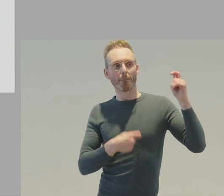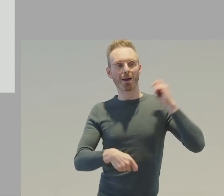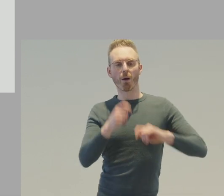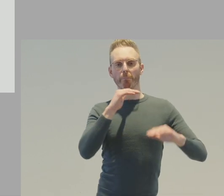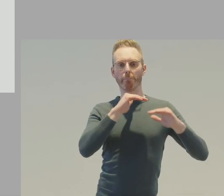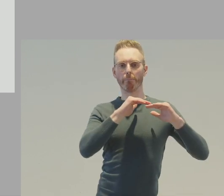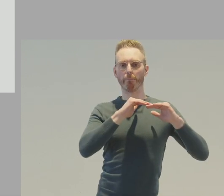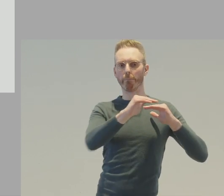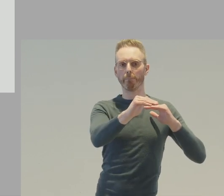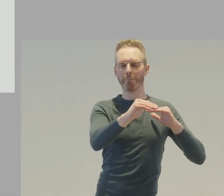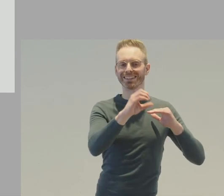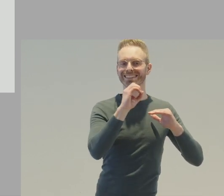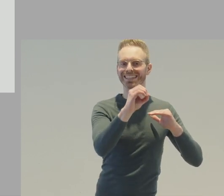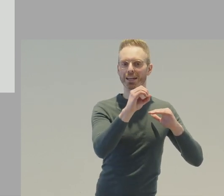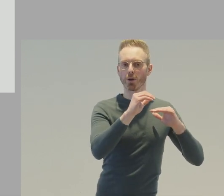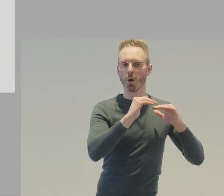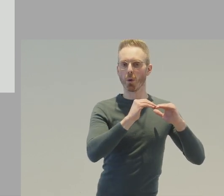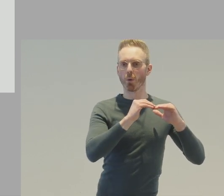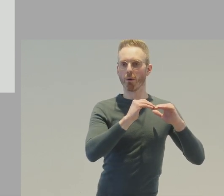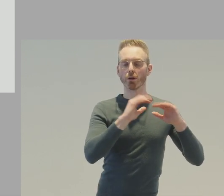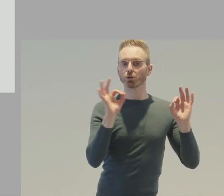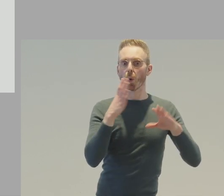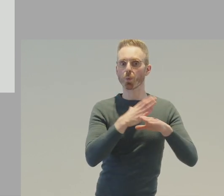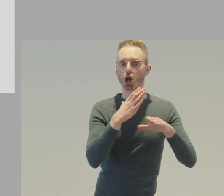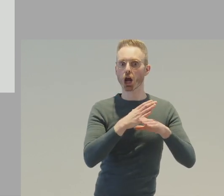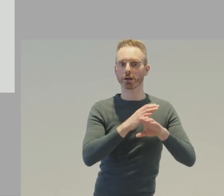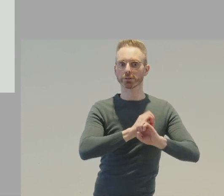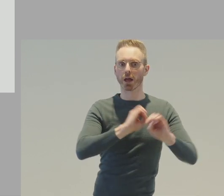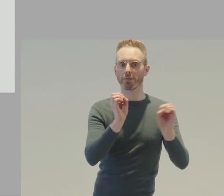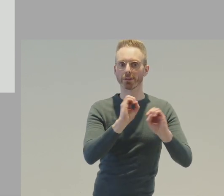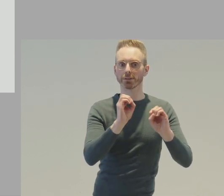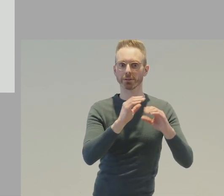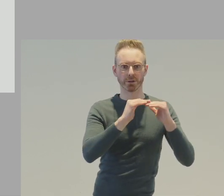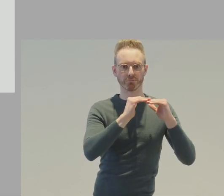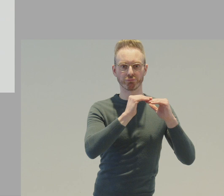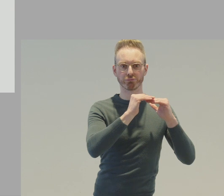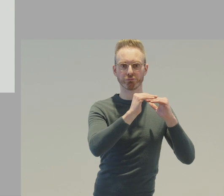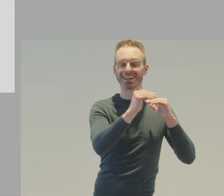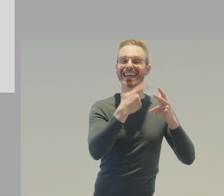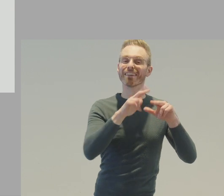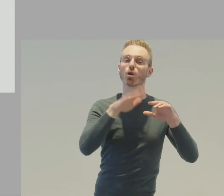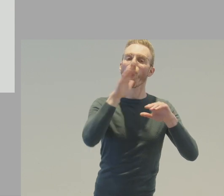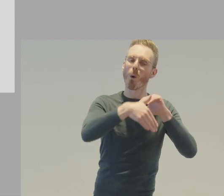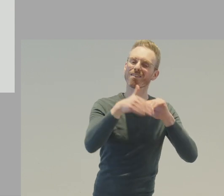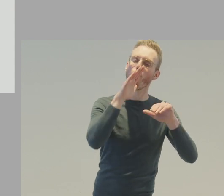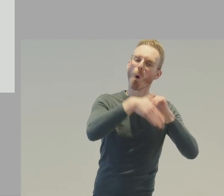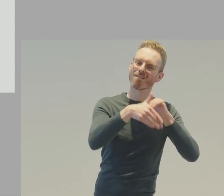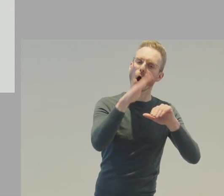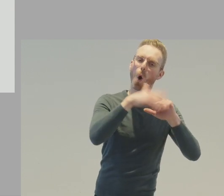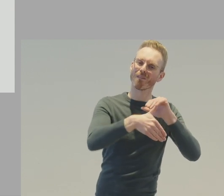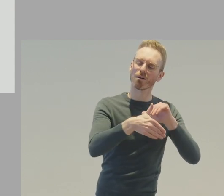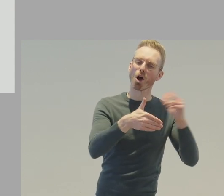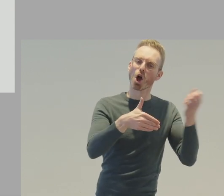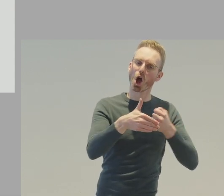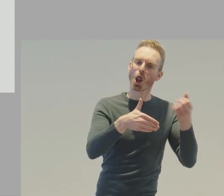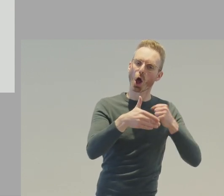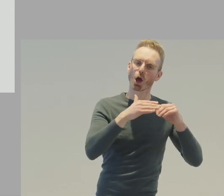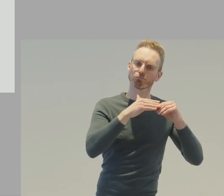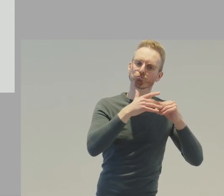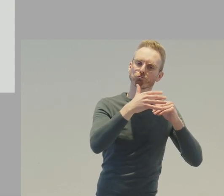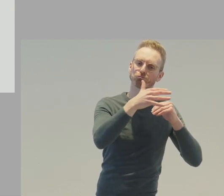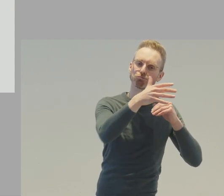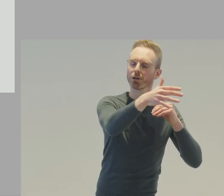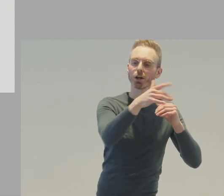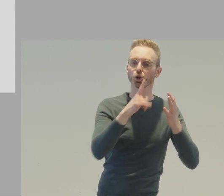6 months, then they'll close your account. And then you would have to reapply for universal credit. That's not a problem